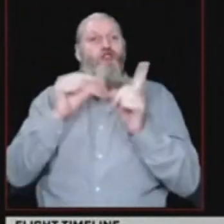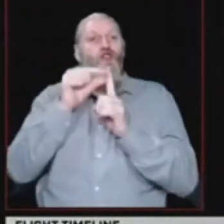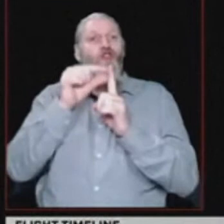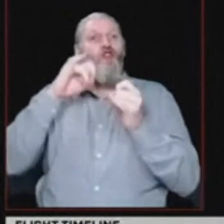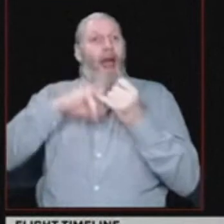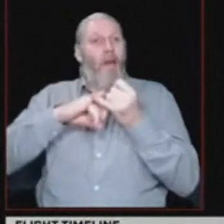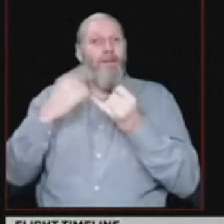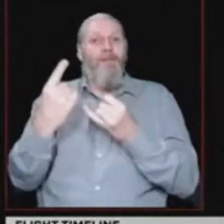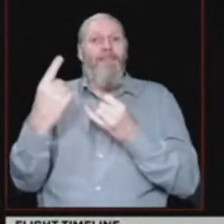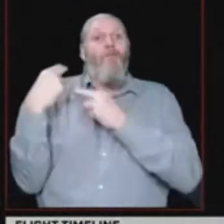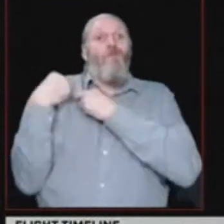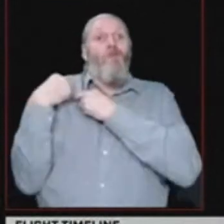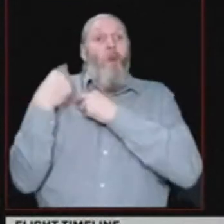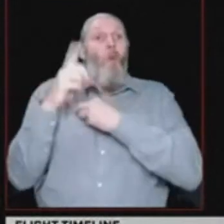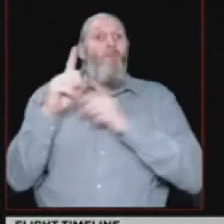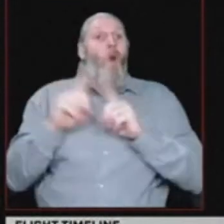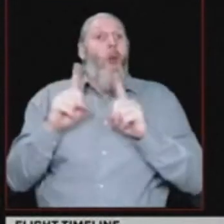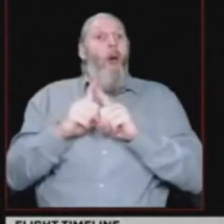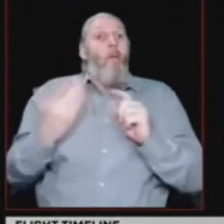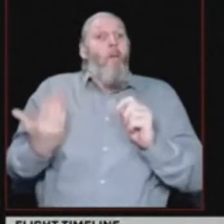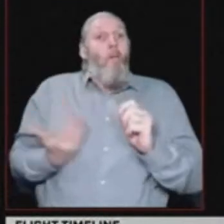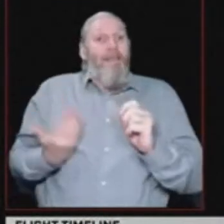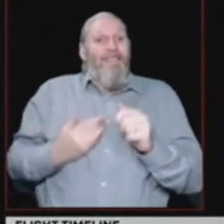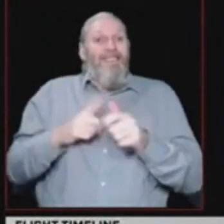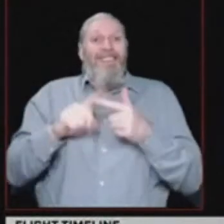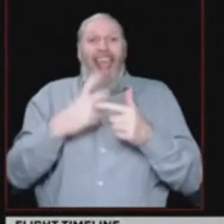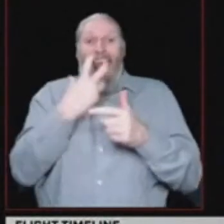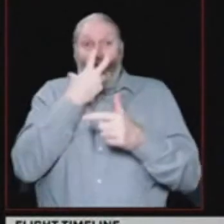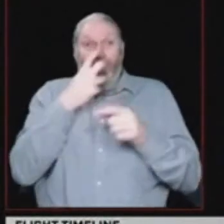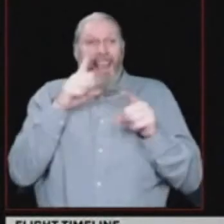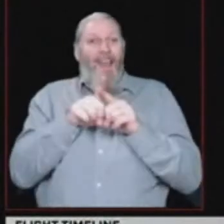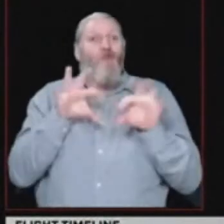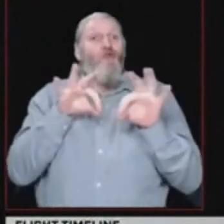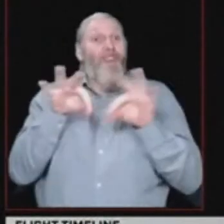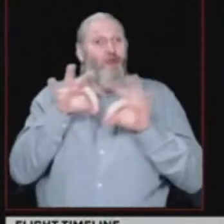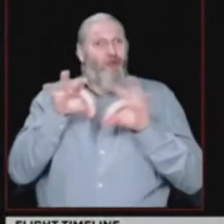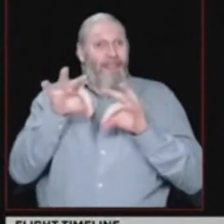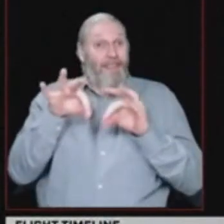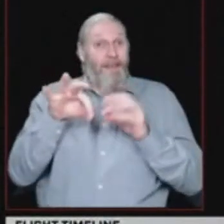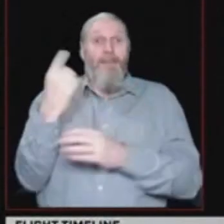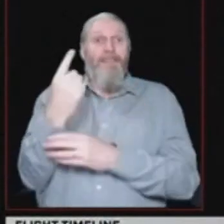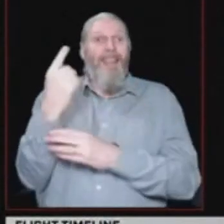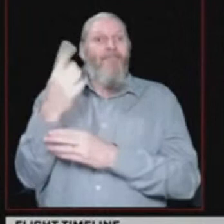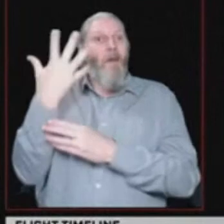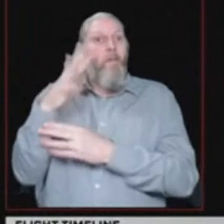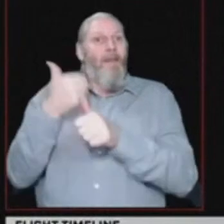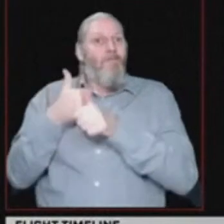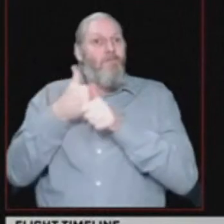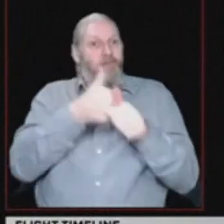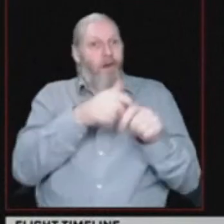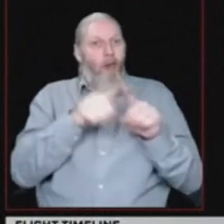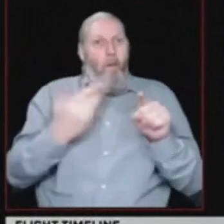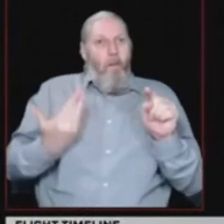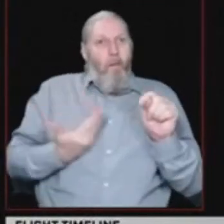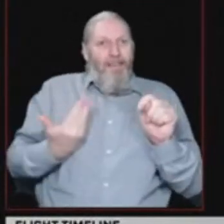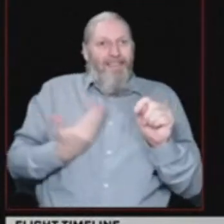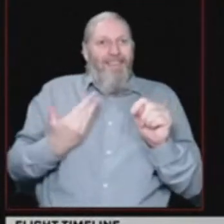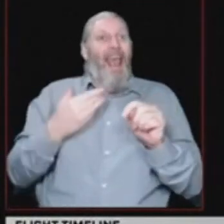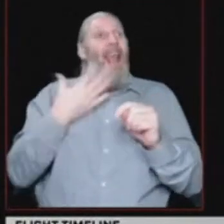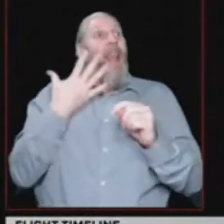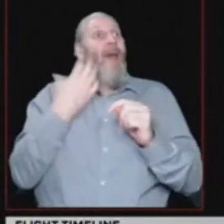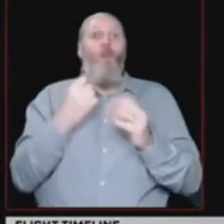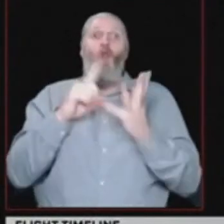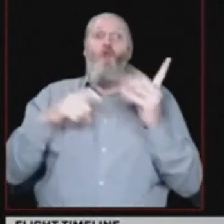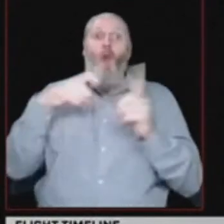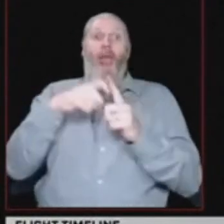Strategy, leading an economy-wide transformation by backing enterprise and unleashing the UK as a science superpower through